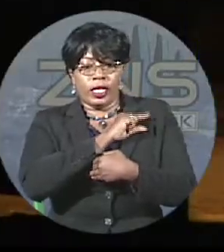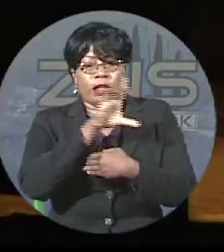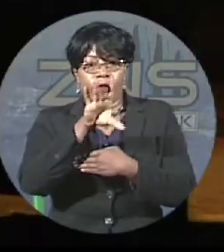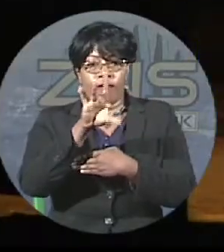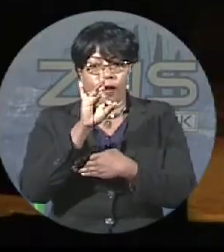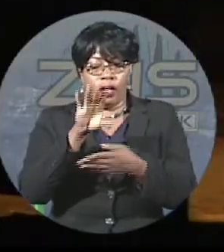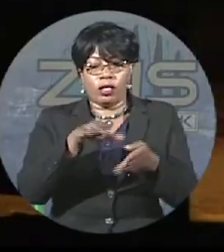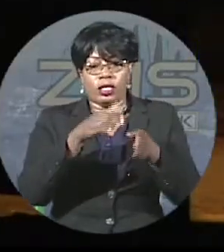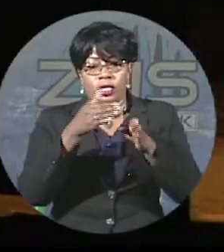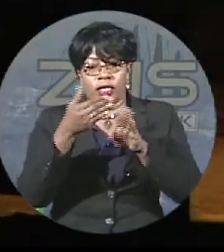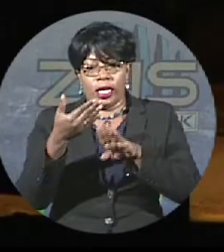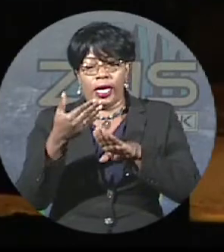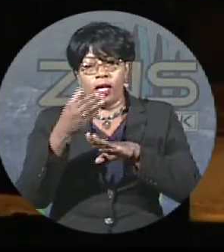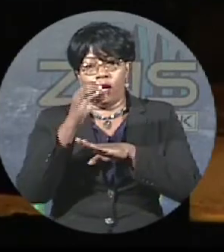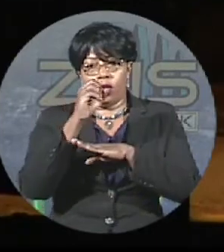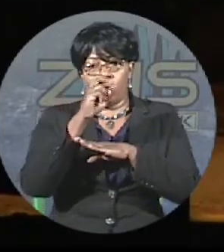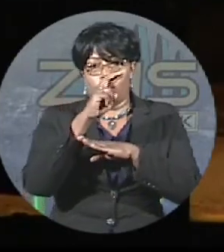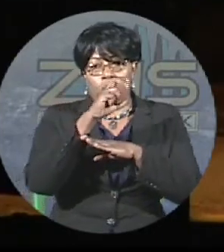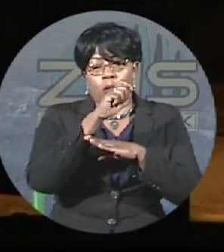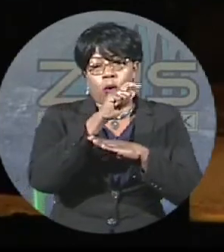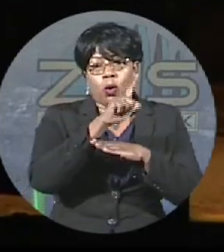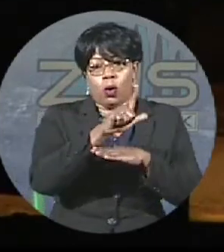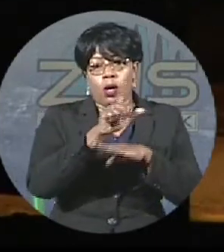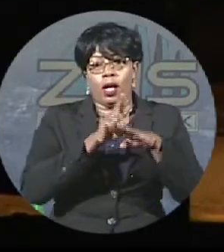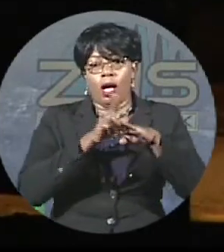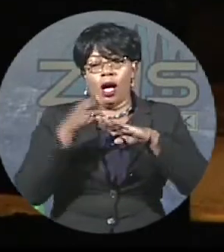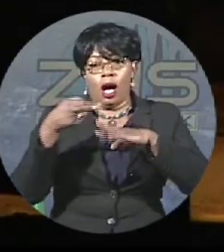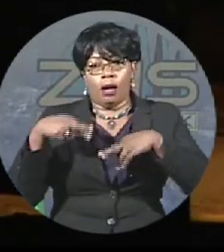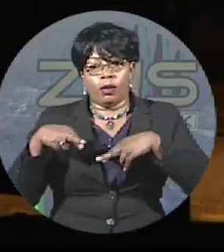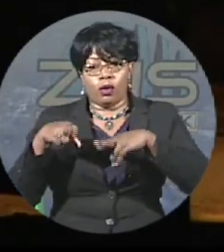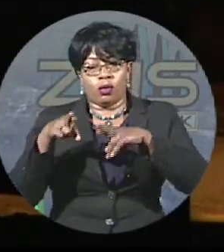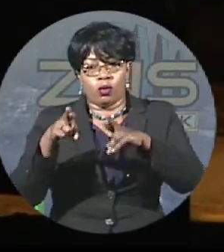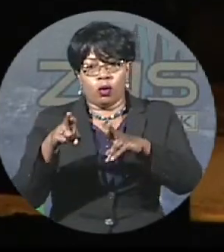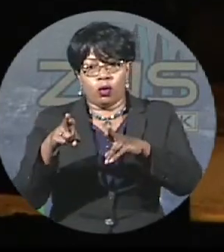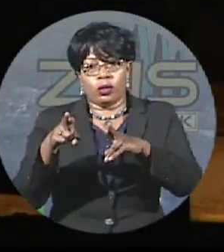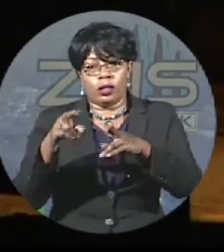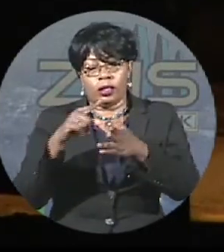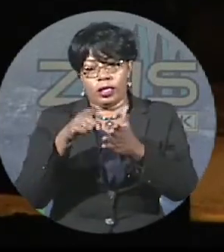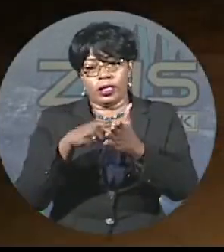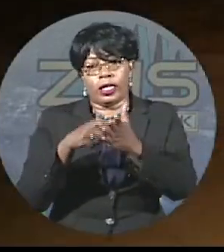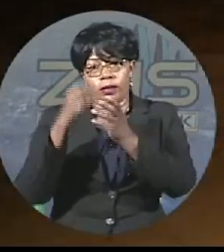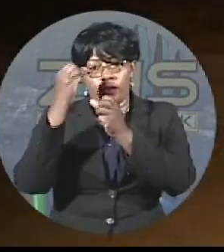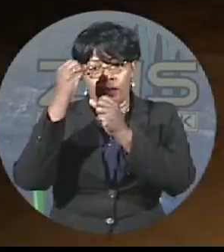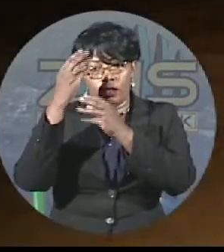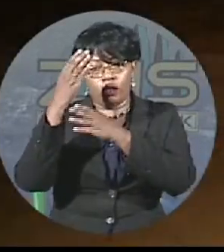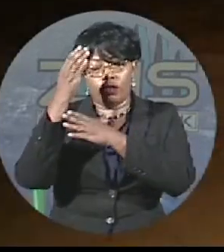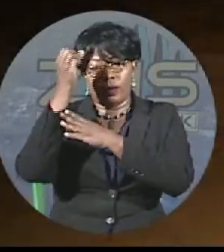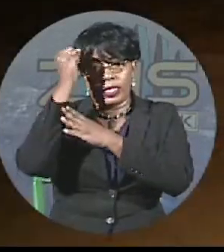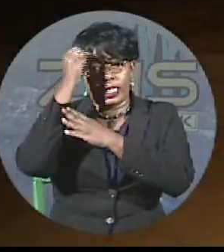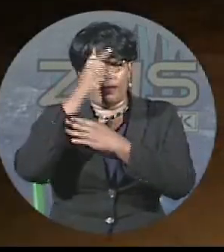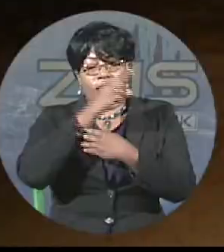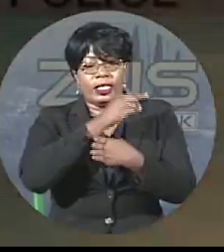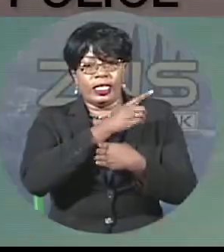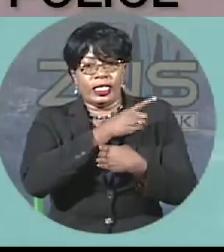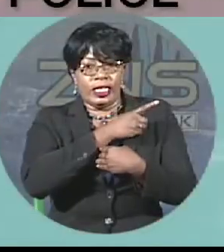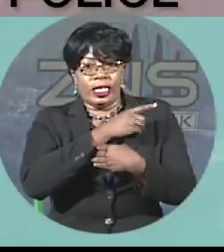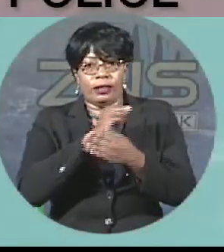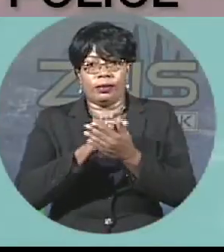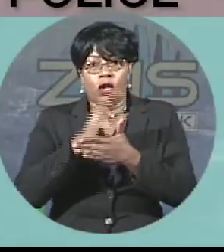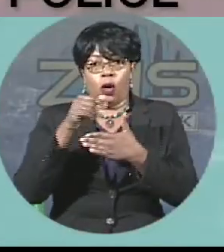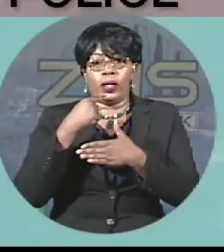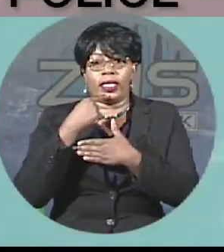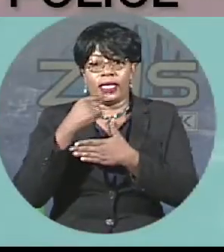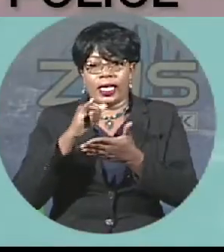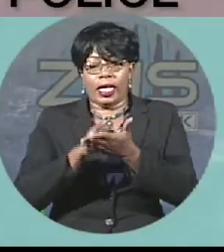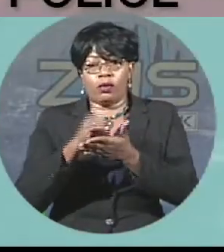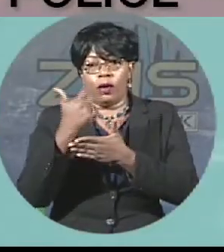Sunday morning on Coral Harbor Road. We got this update from Senior Assistant Commissioner of Police Stephen Dean. What I can tell you is that we have